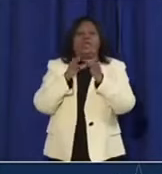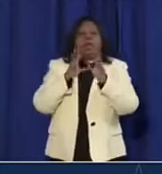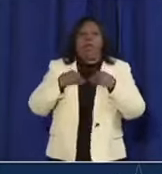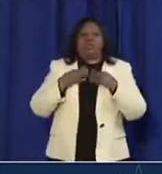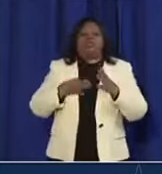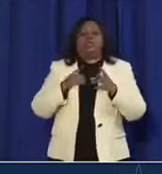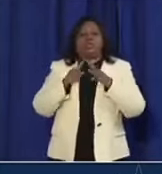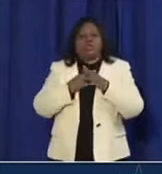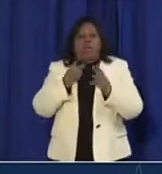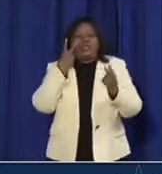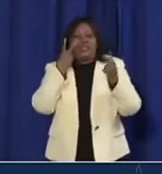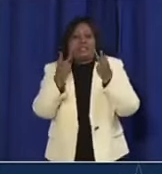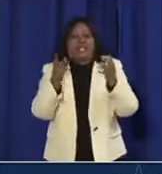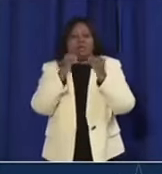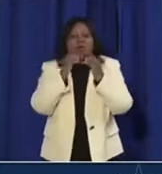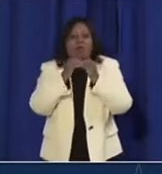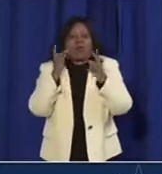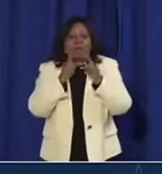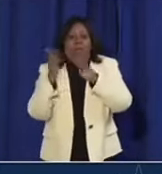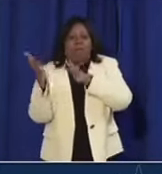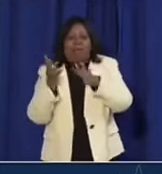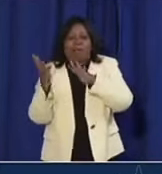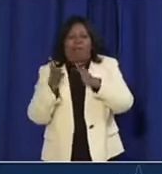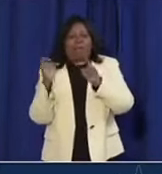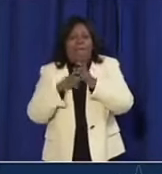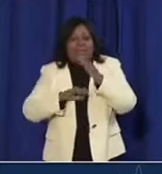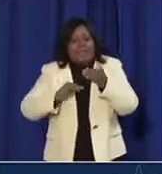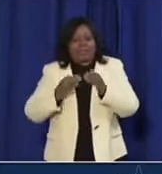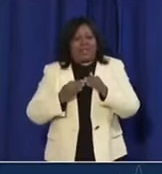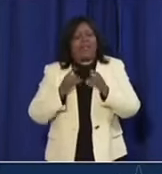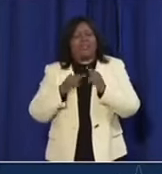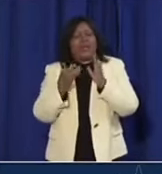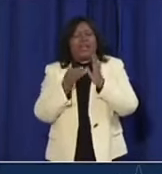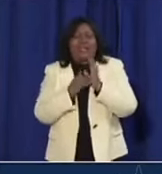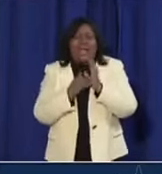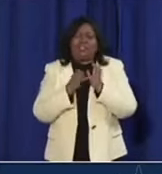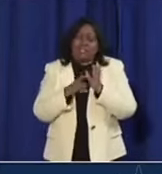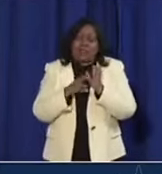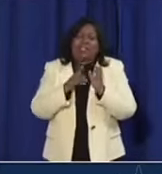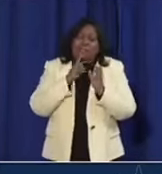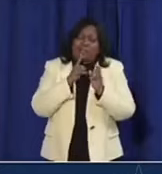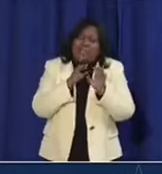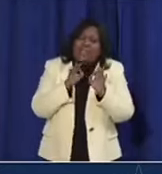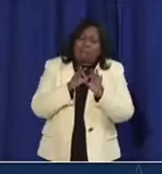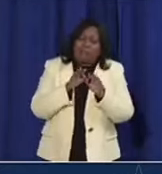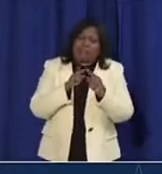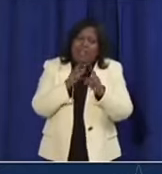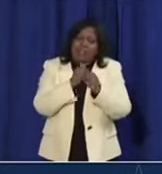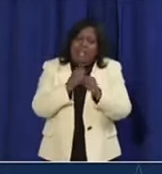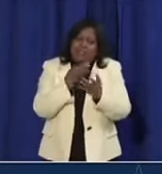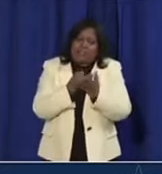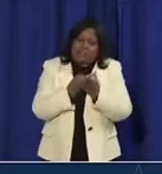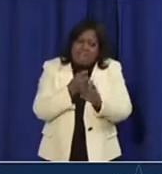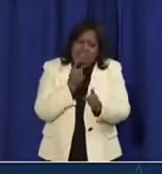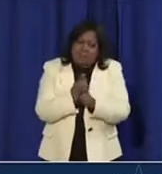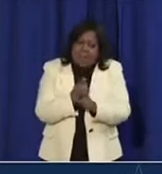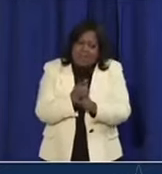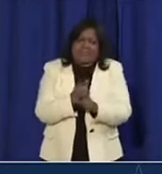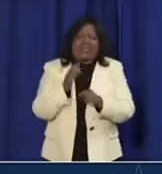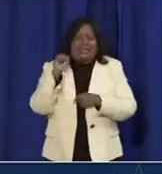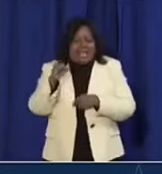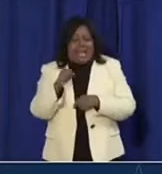going to start to see more and more people come back downtown. So once again, sir, it's really important that you get your facts right.